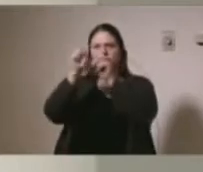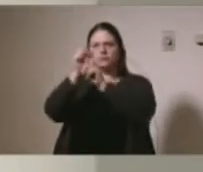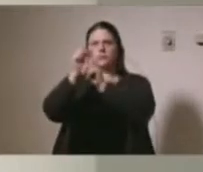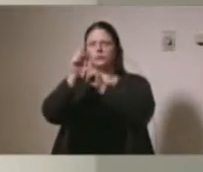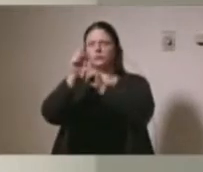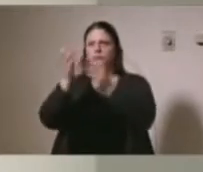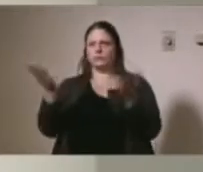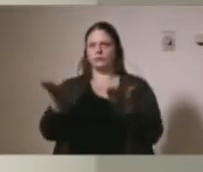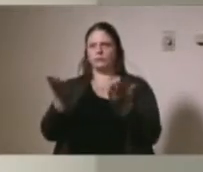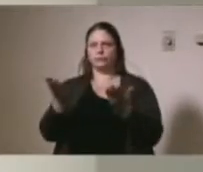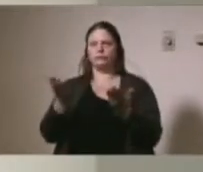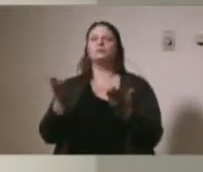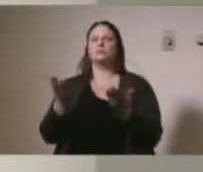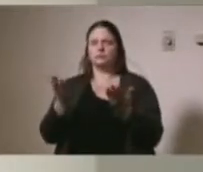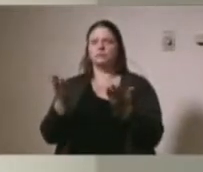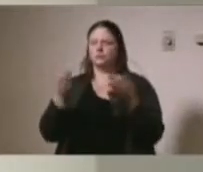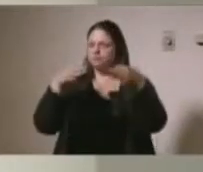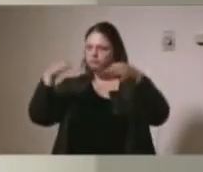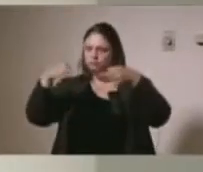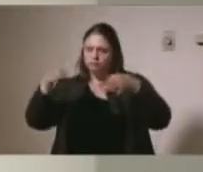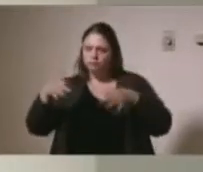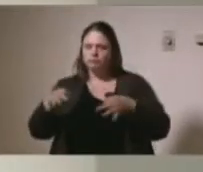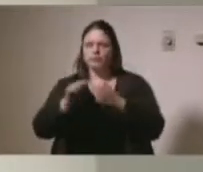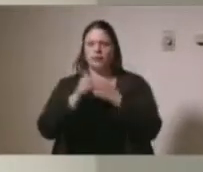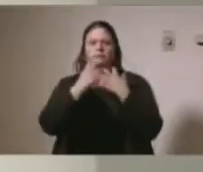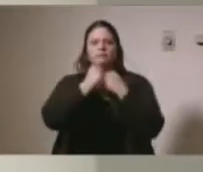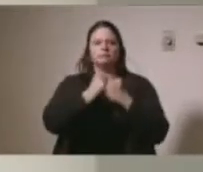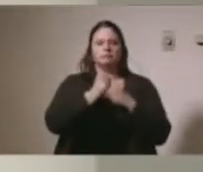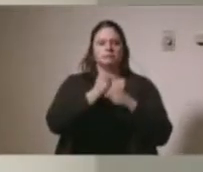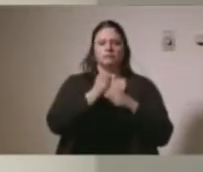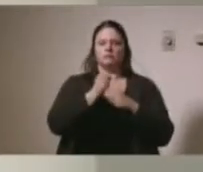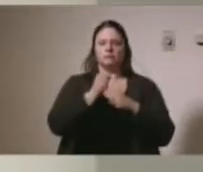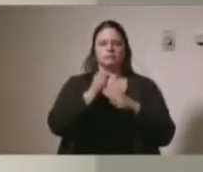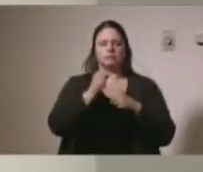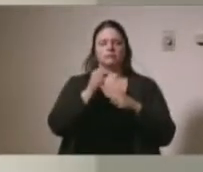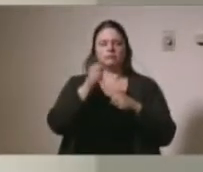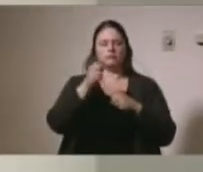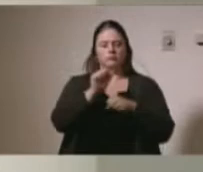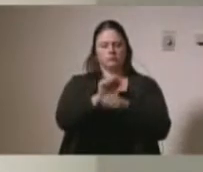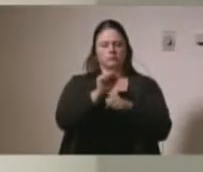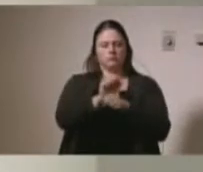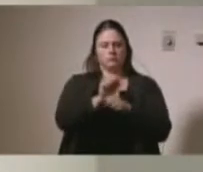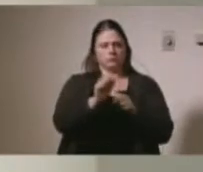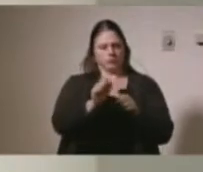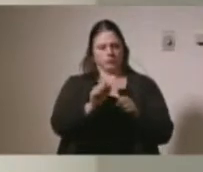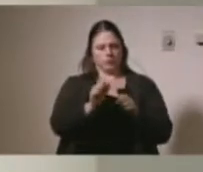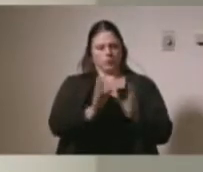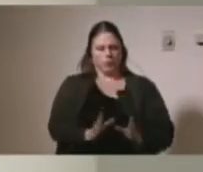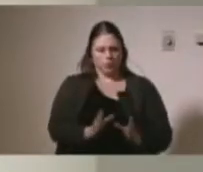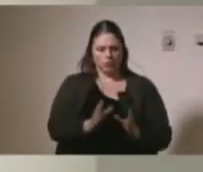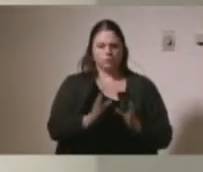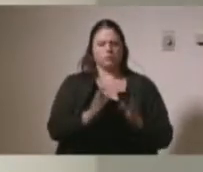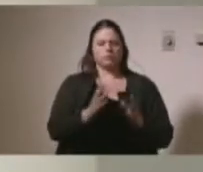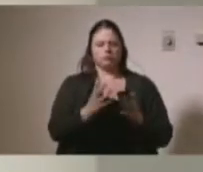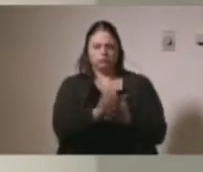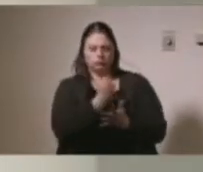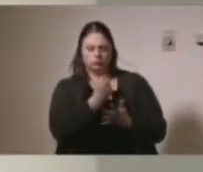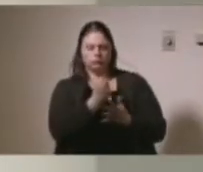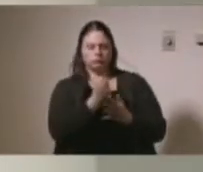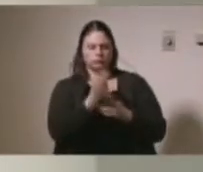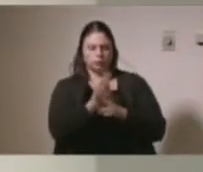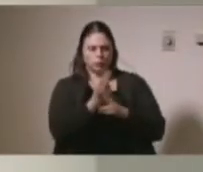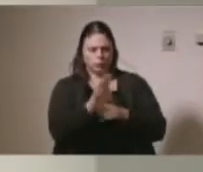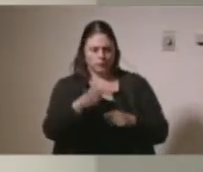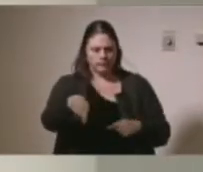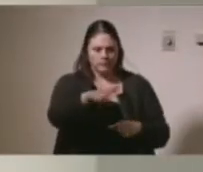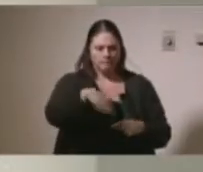universal postal public service and the arguments to use against those groups that are